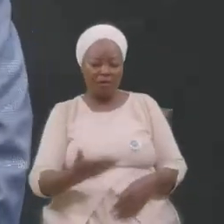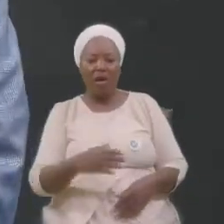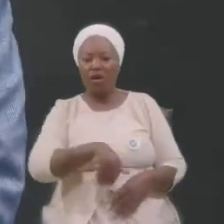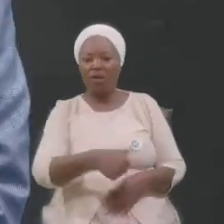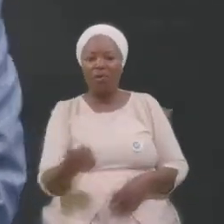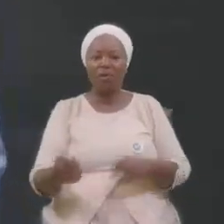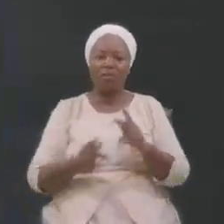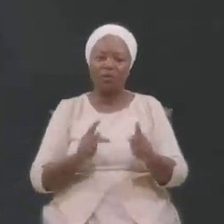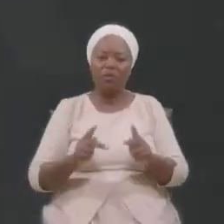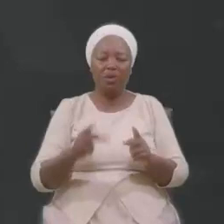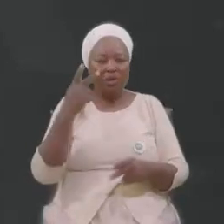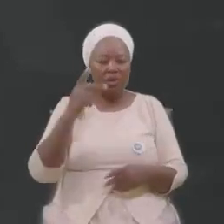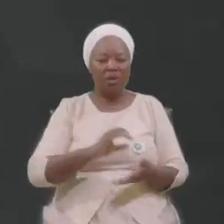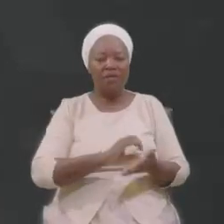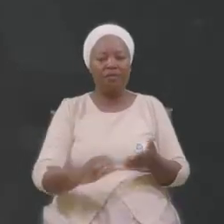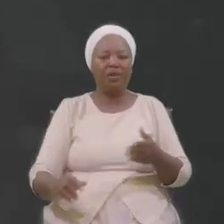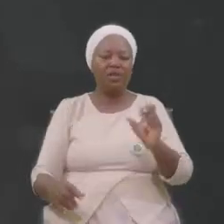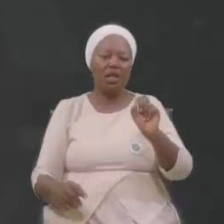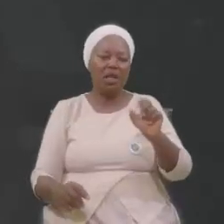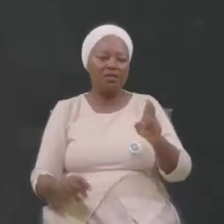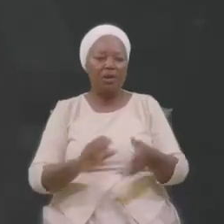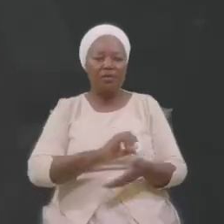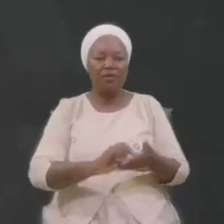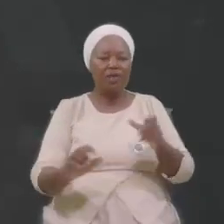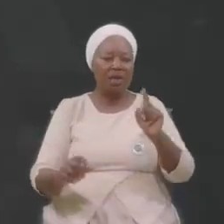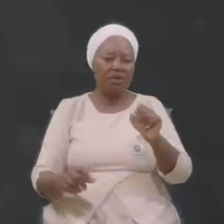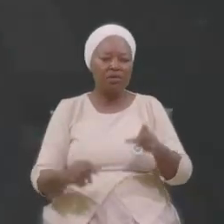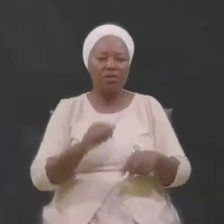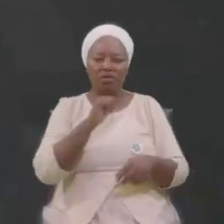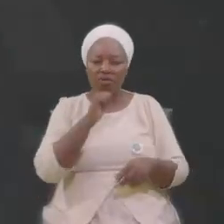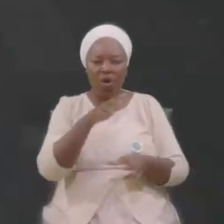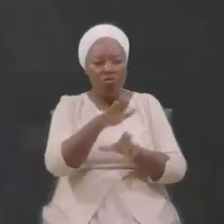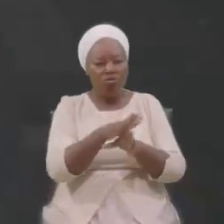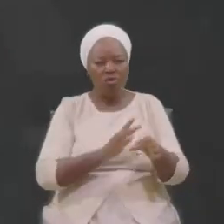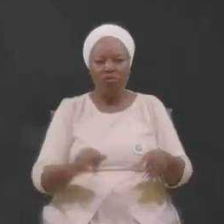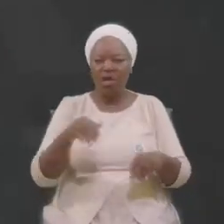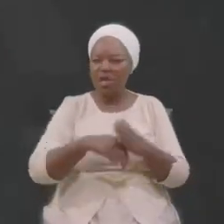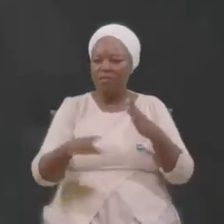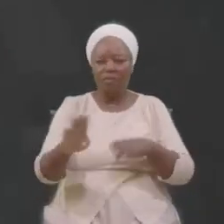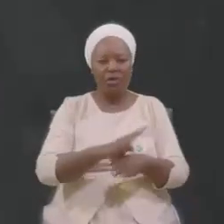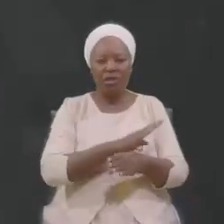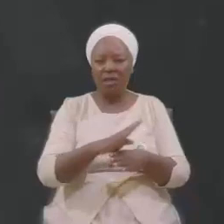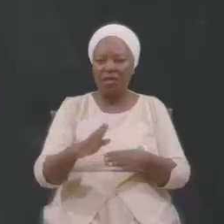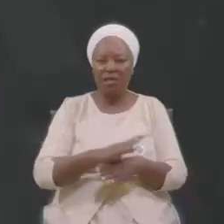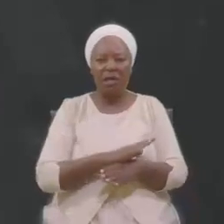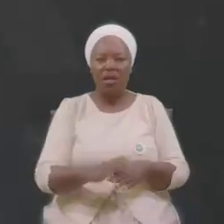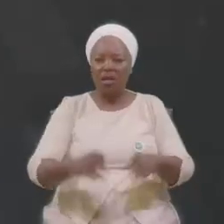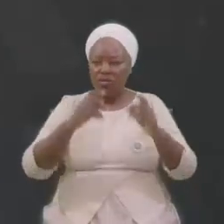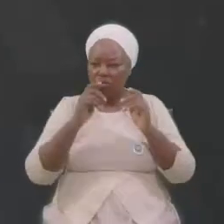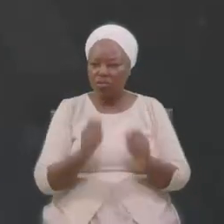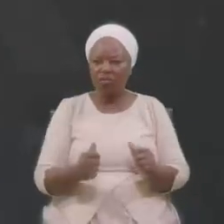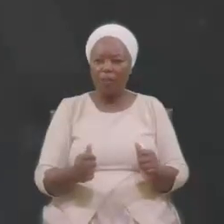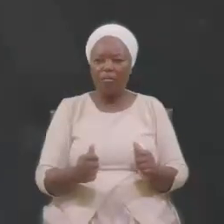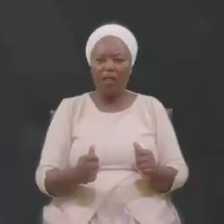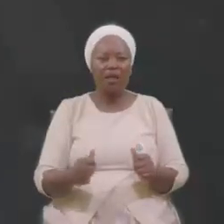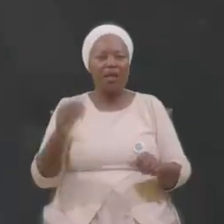verse 11. In verse 11, not slothful in business, fervent in